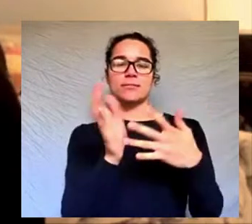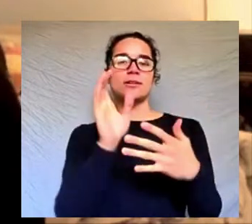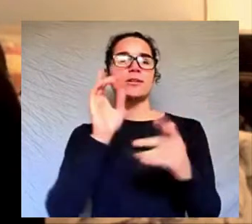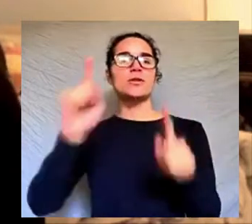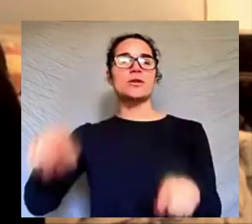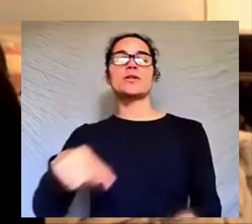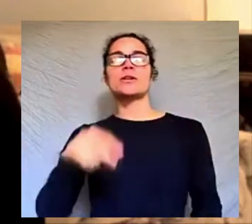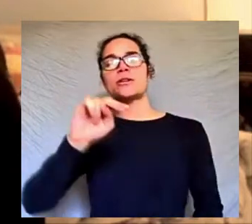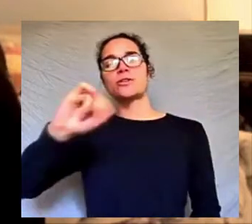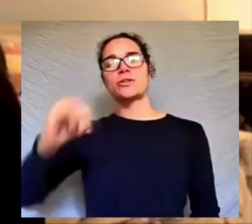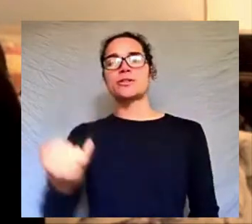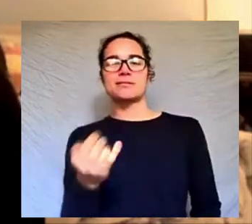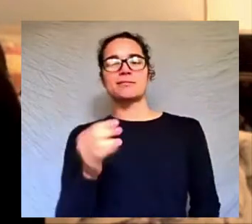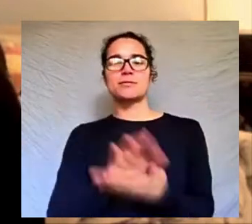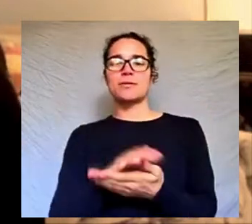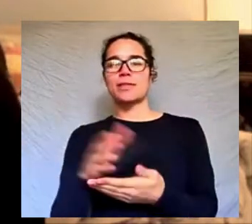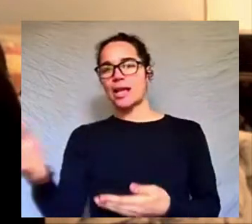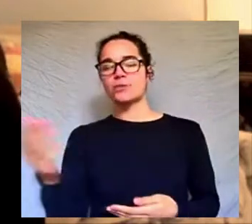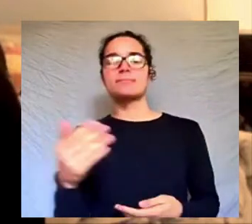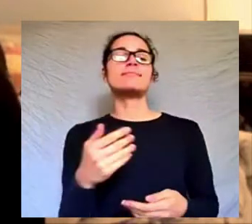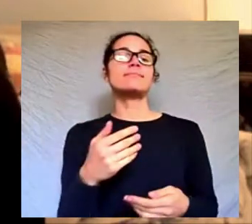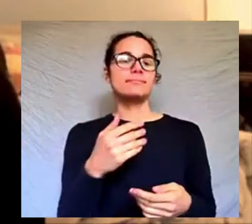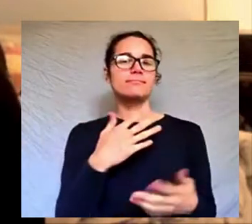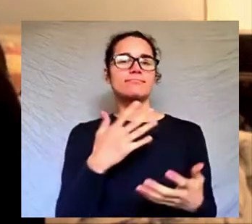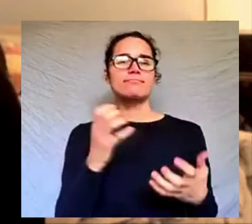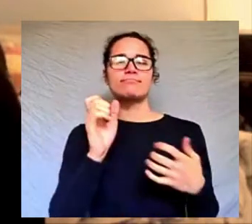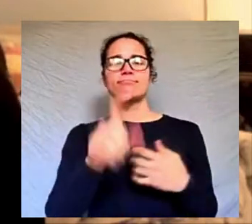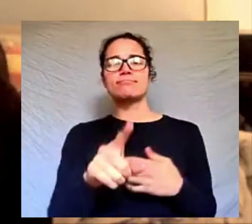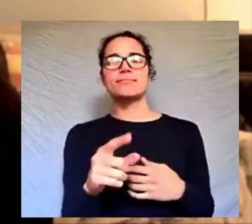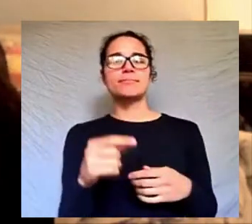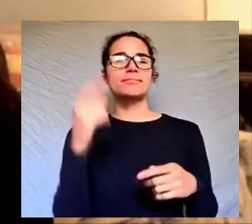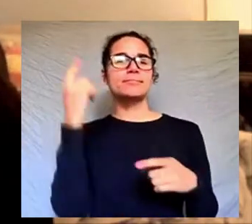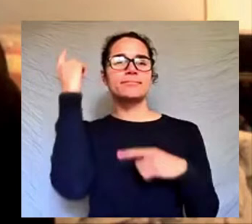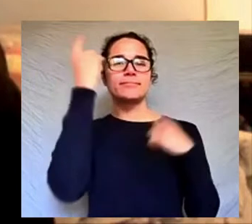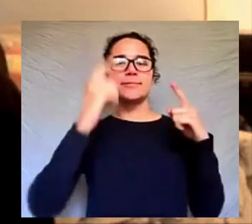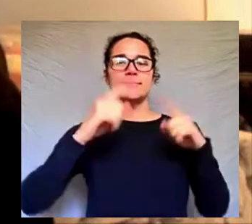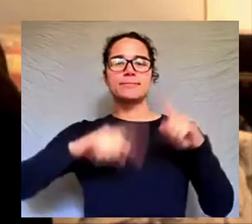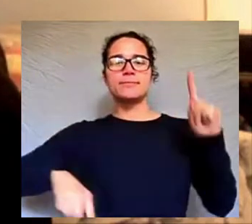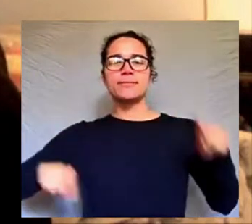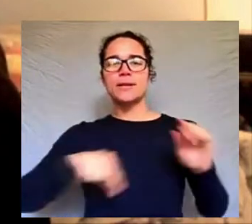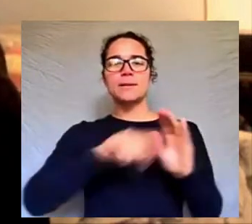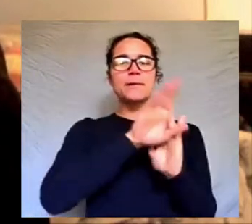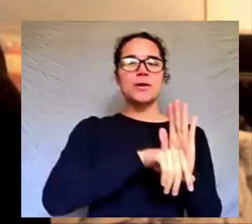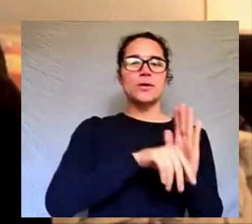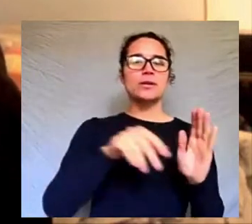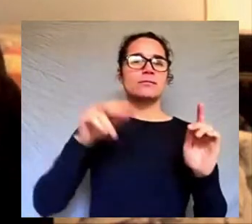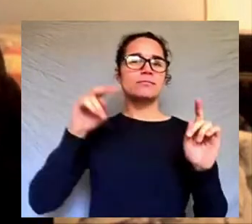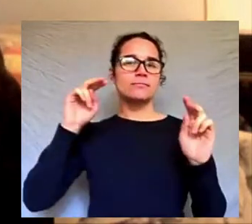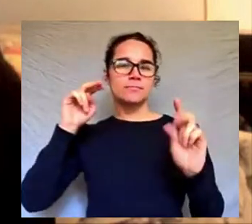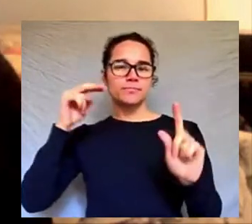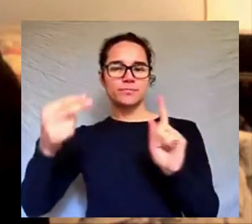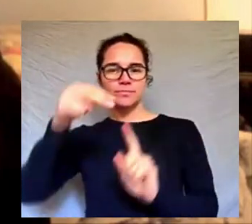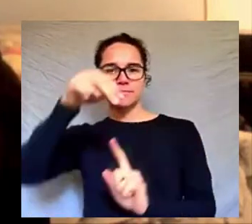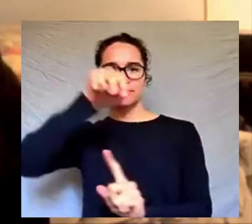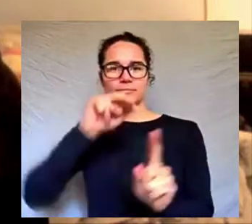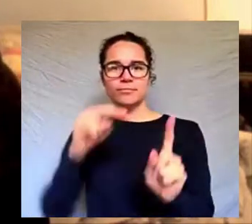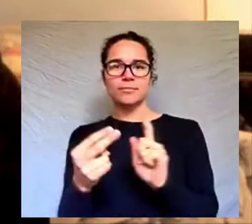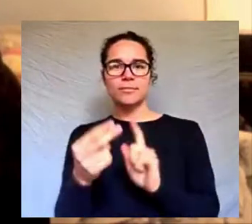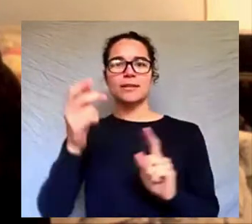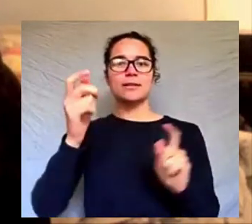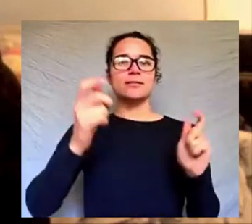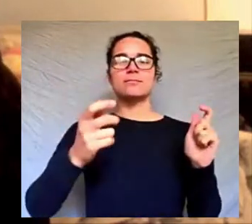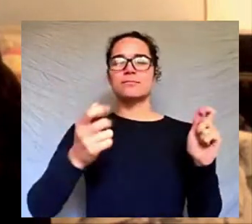would like to ask, considering the diverse backgrounds and viewpoints among the Supreme Court justices, how do you